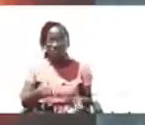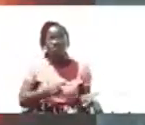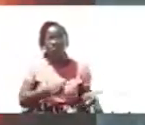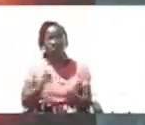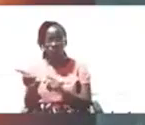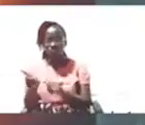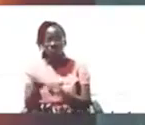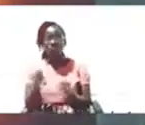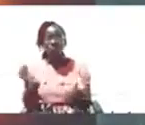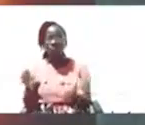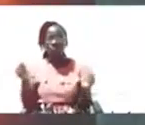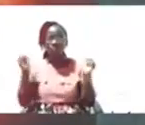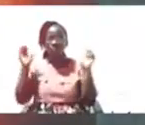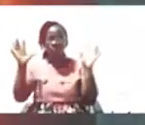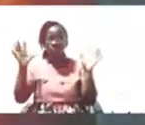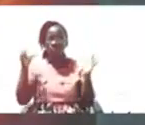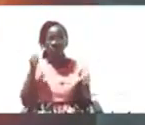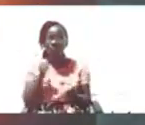Hallelujah. Amen.